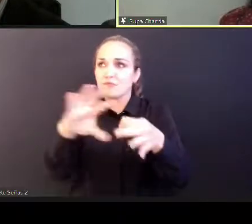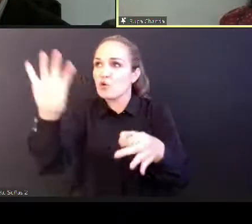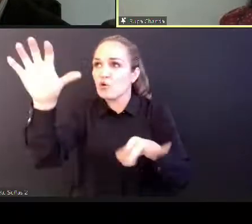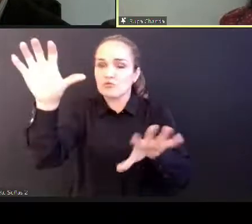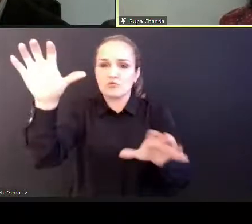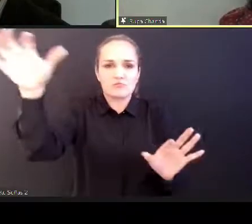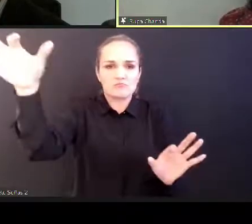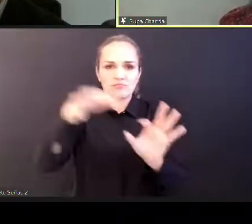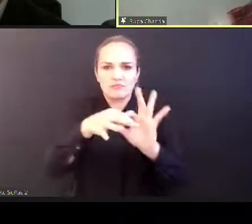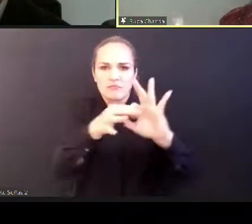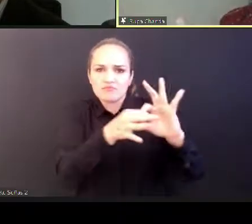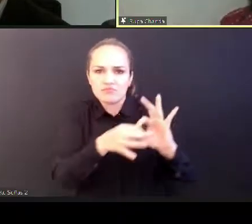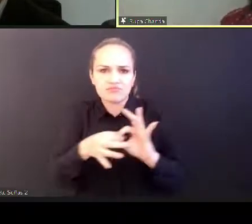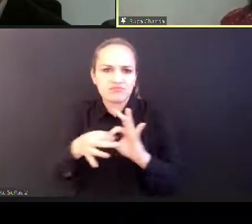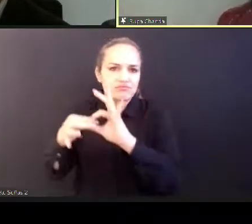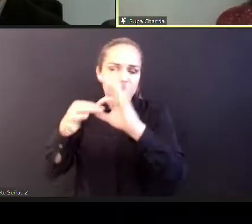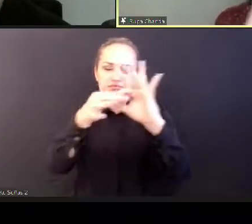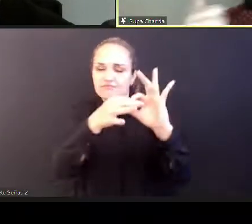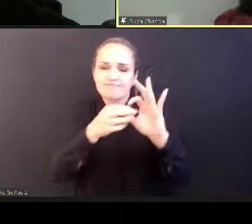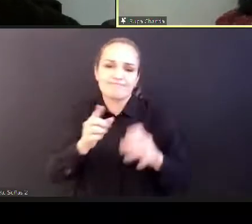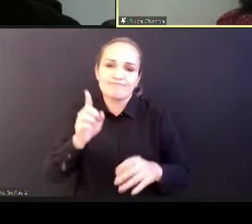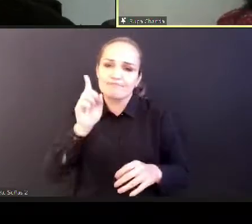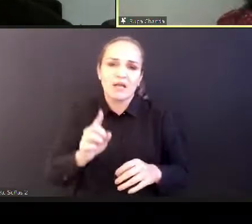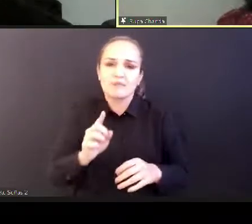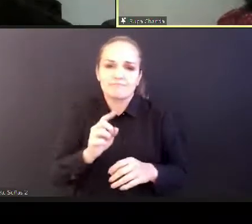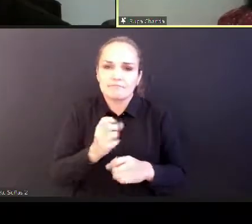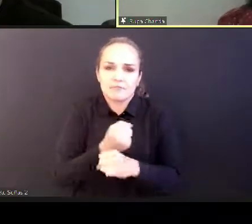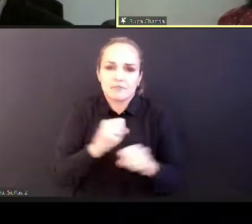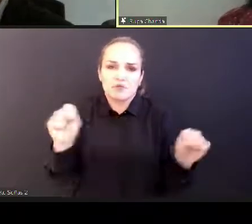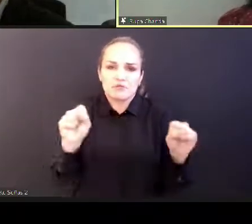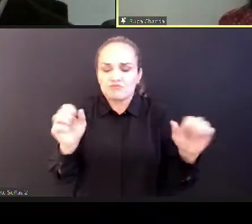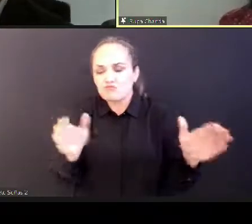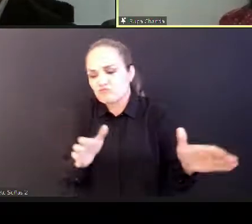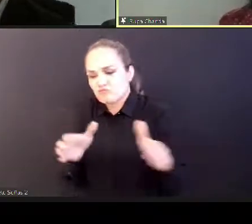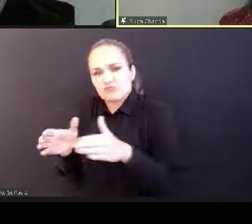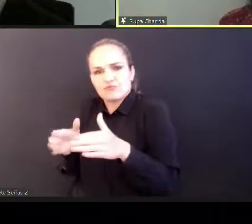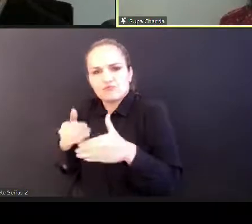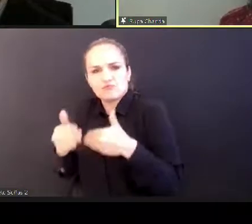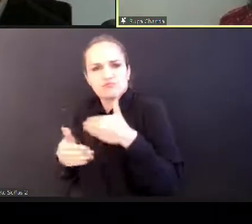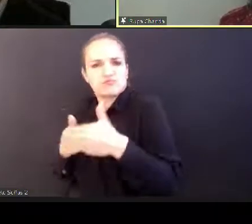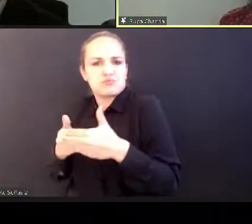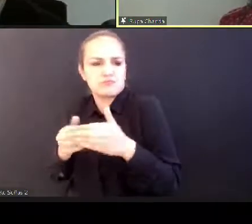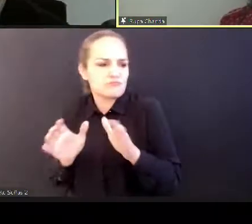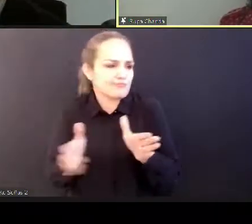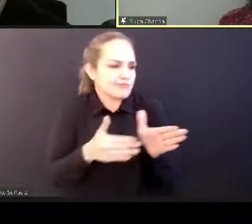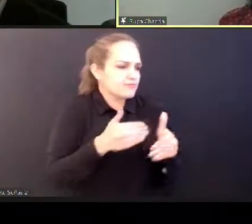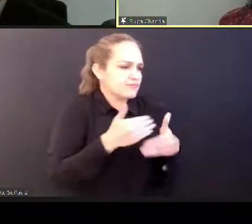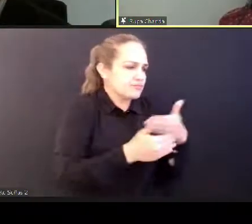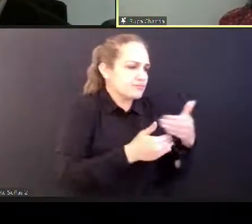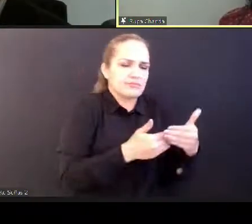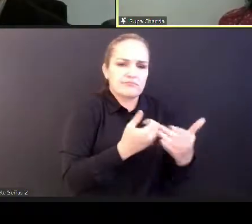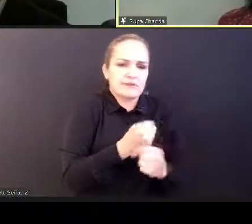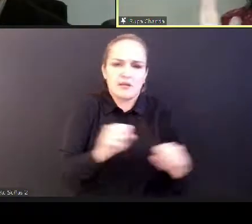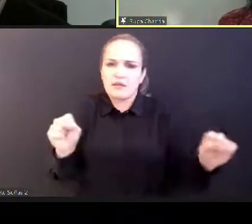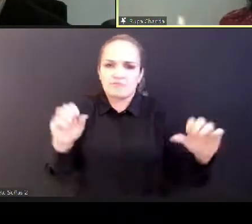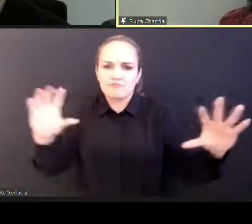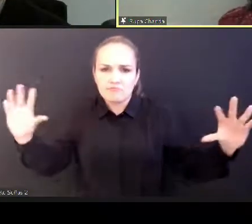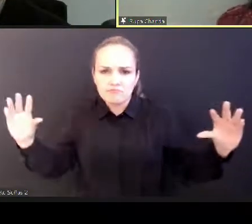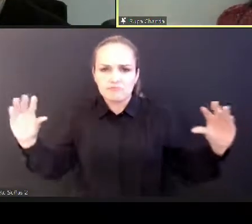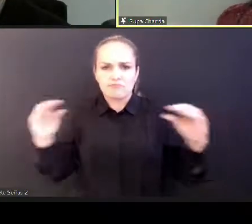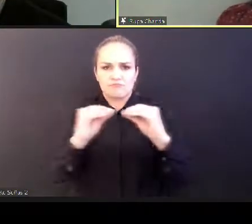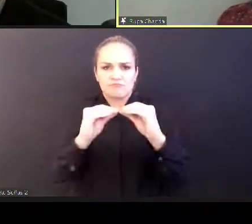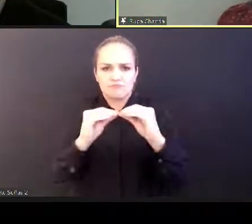businesses. And what we are seeing today is different countries are adopting different sorts of standards. This is not workable for global